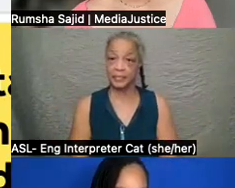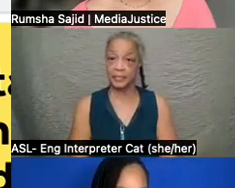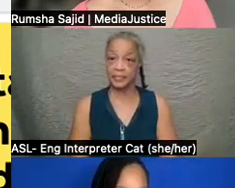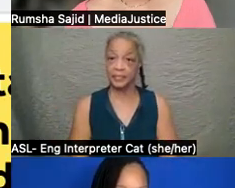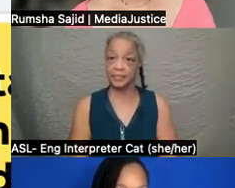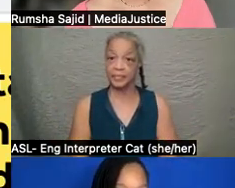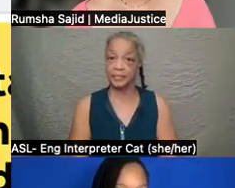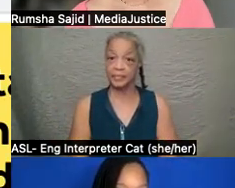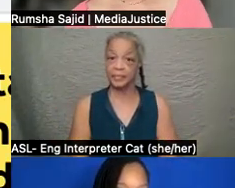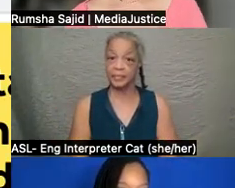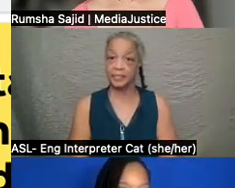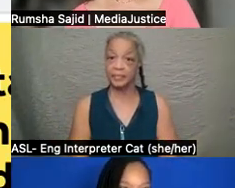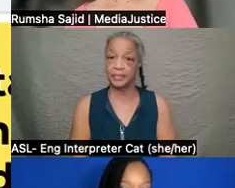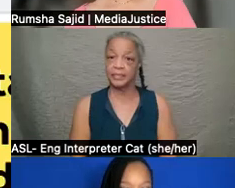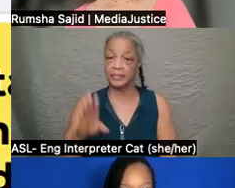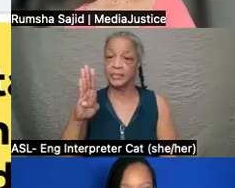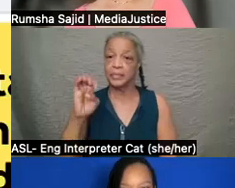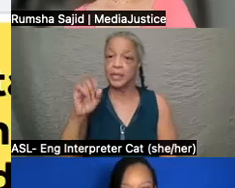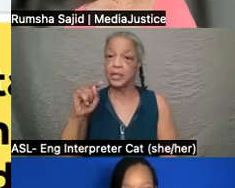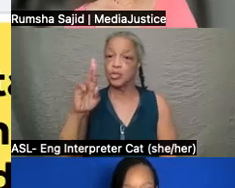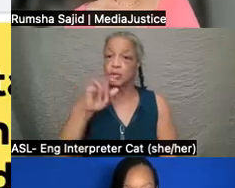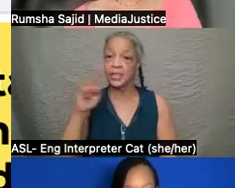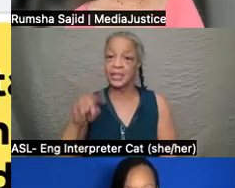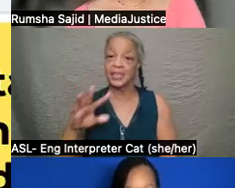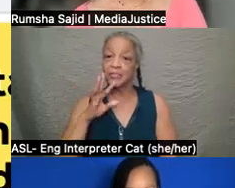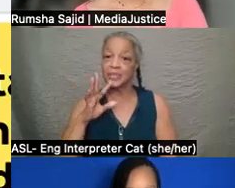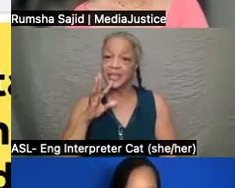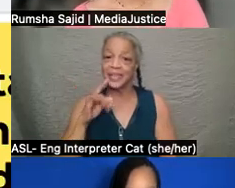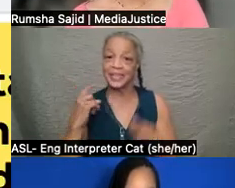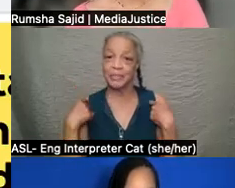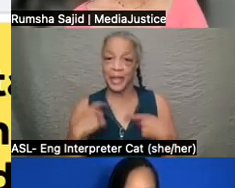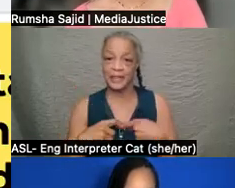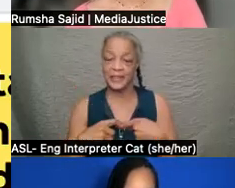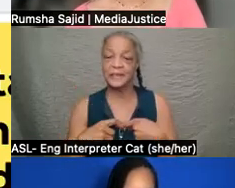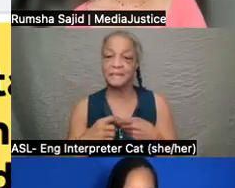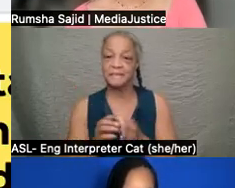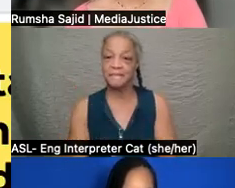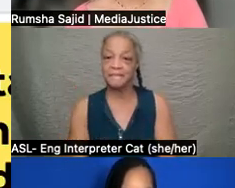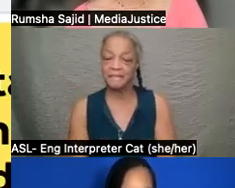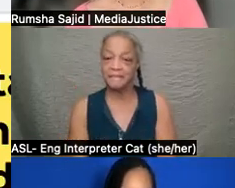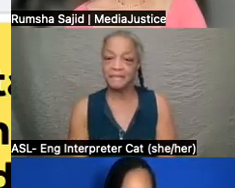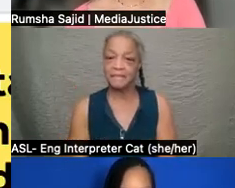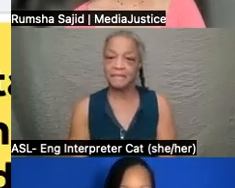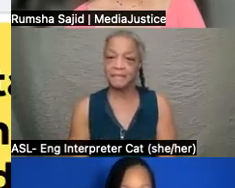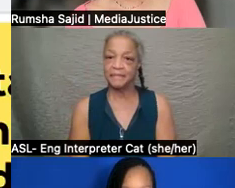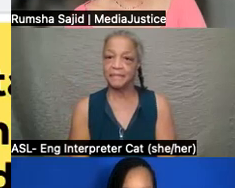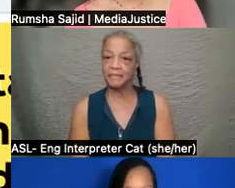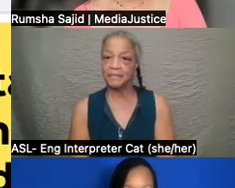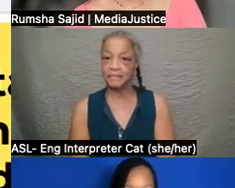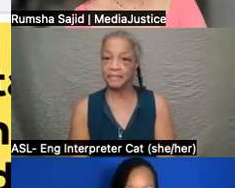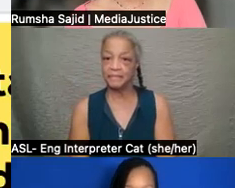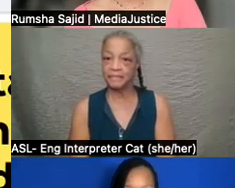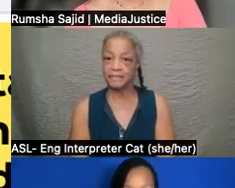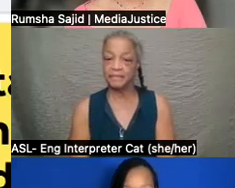Sí, hola a todos. Soy Beatriz. Hi, everyone. I'm Beatriz. I commented on the chat around